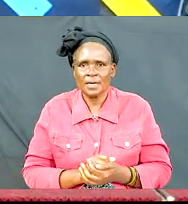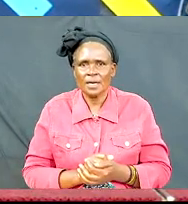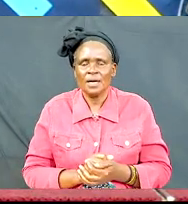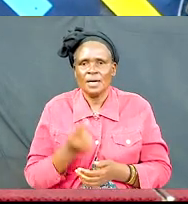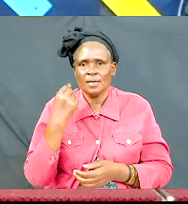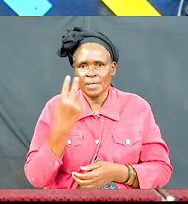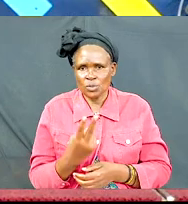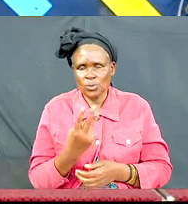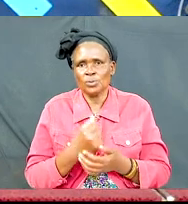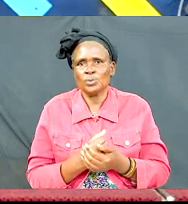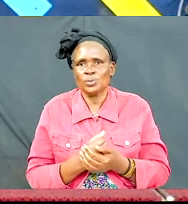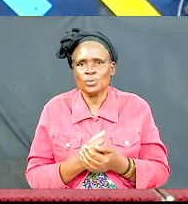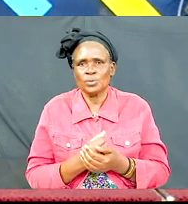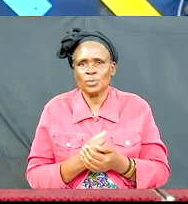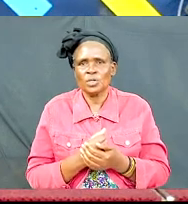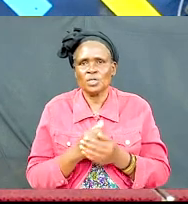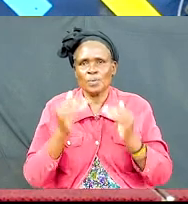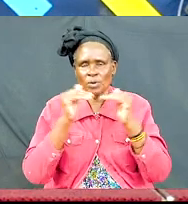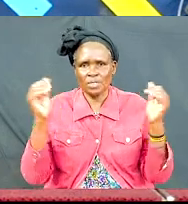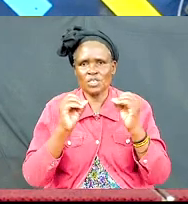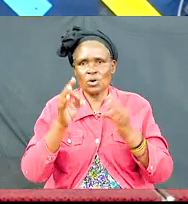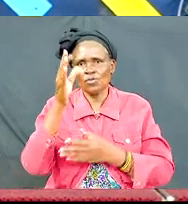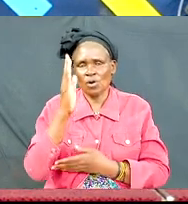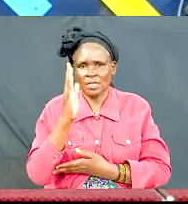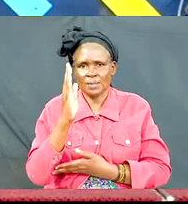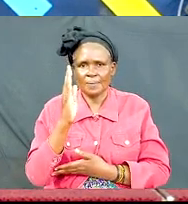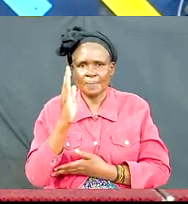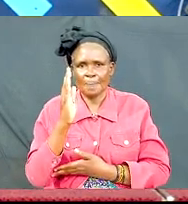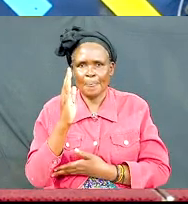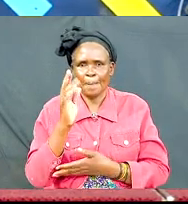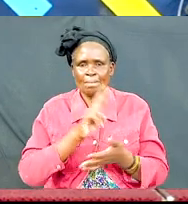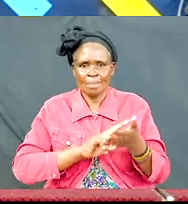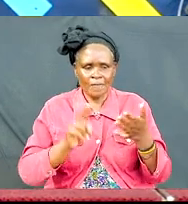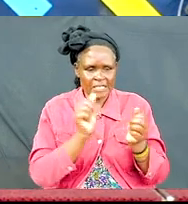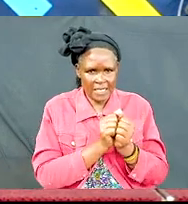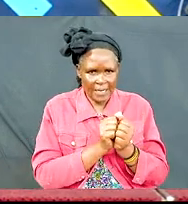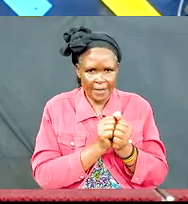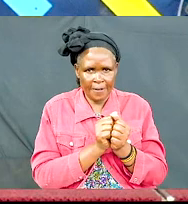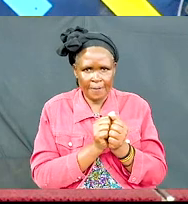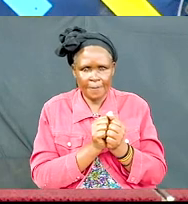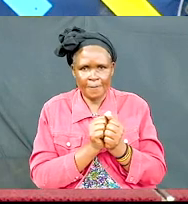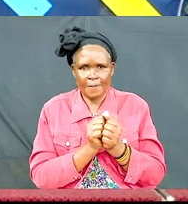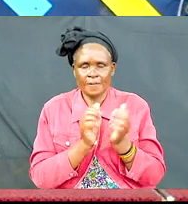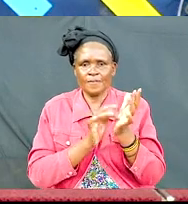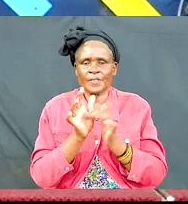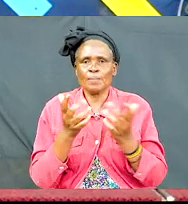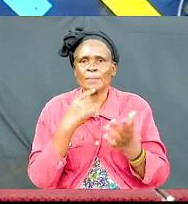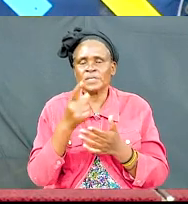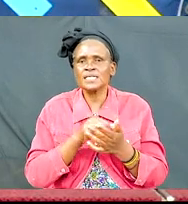two, the proximity of God. Verse 10, the Bible says,